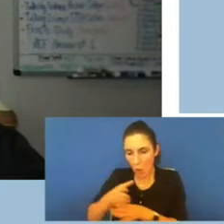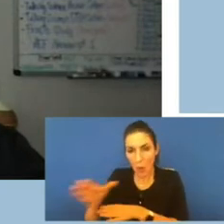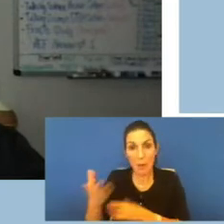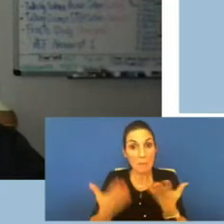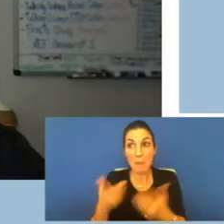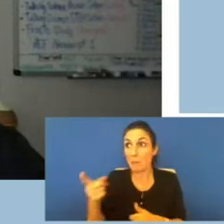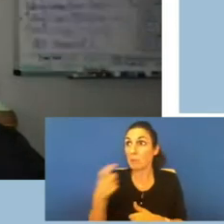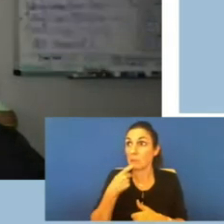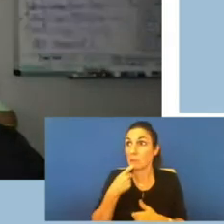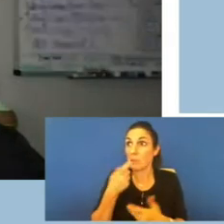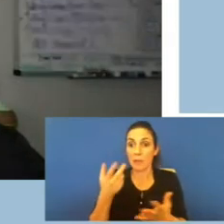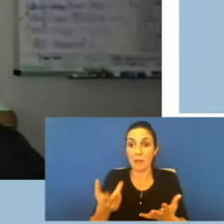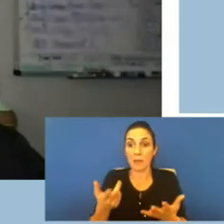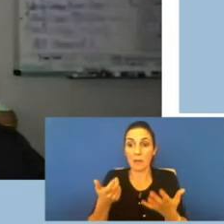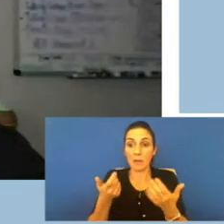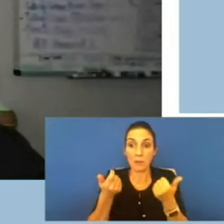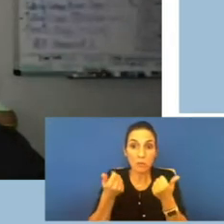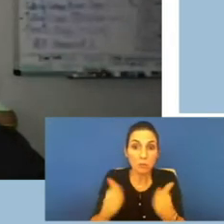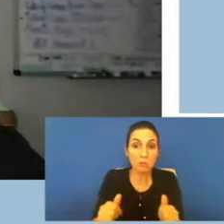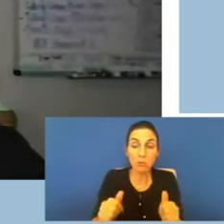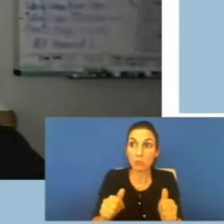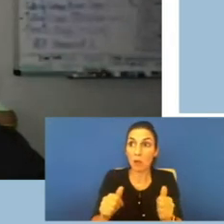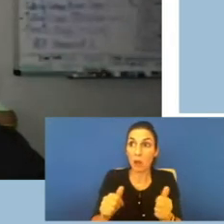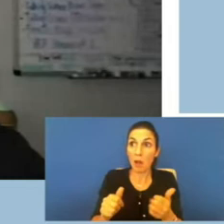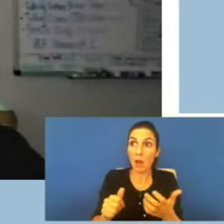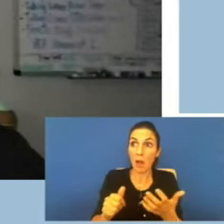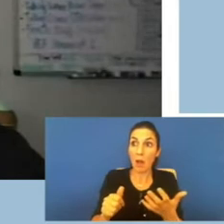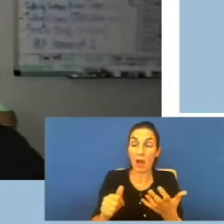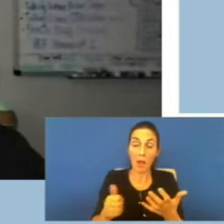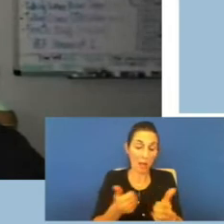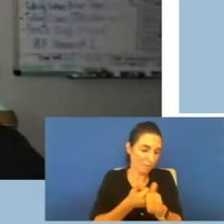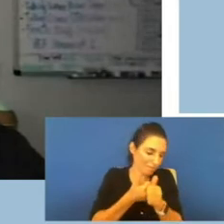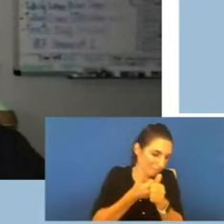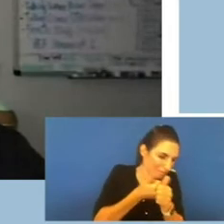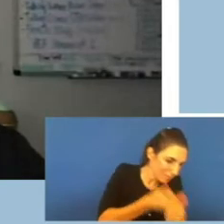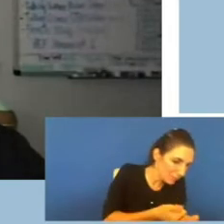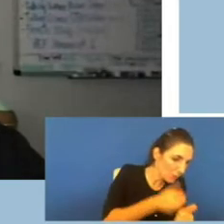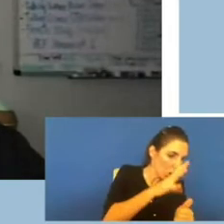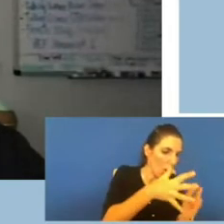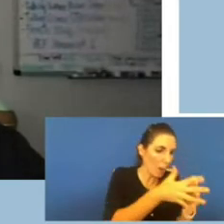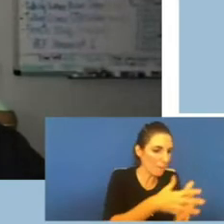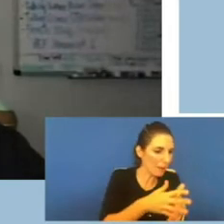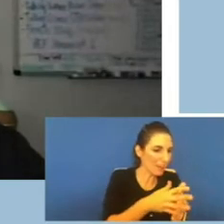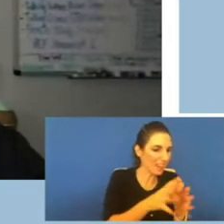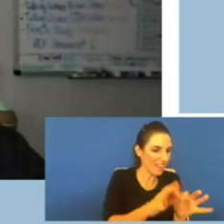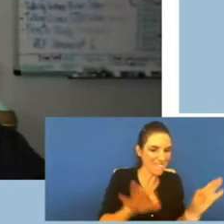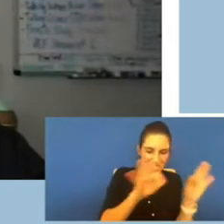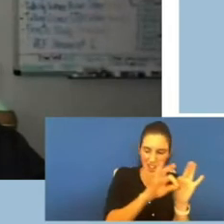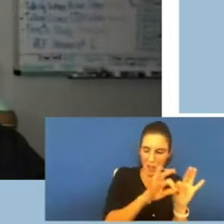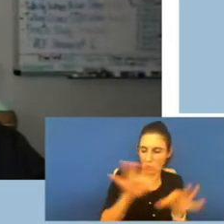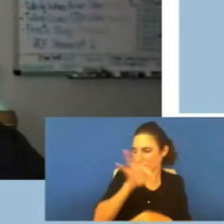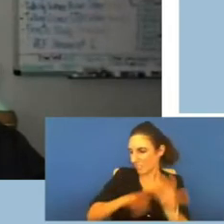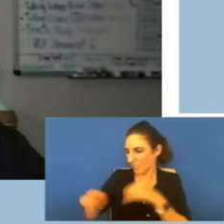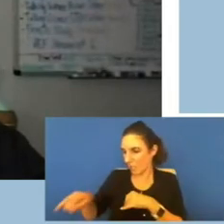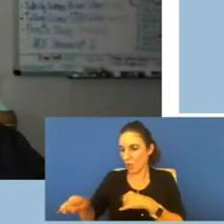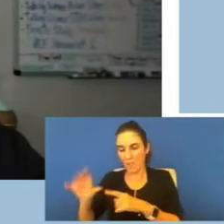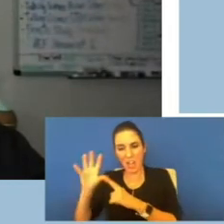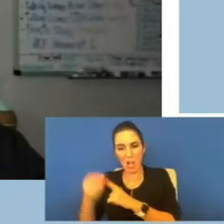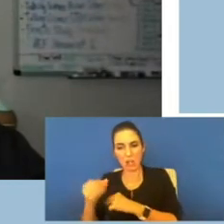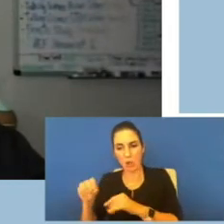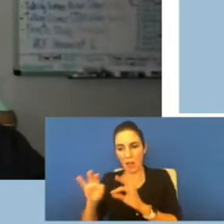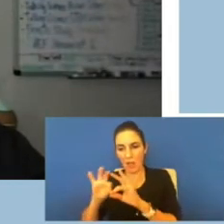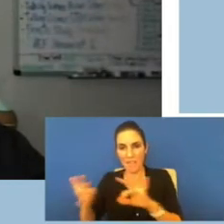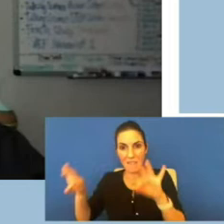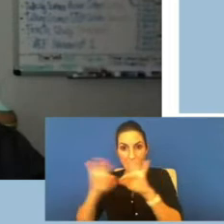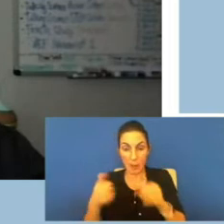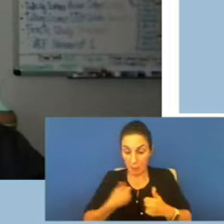to subjugate their cultural values to her American values. I myself experienced similar tensions